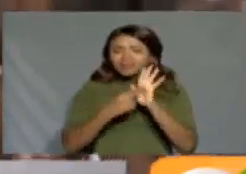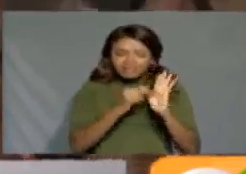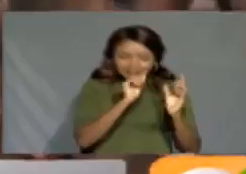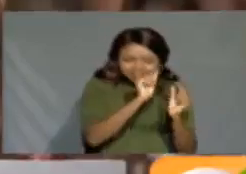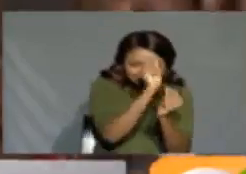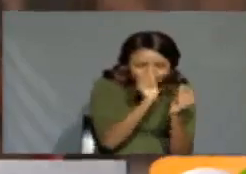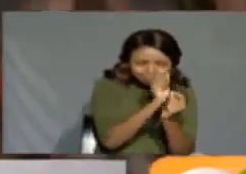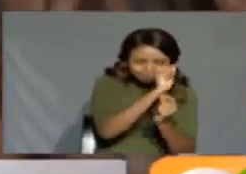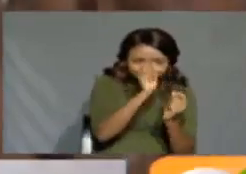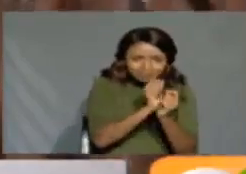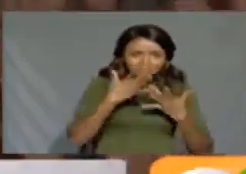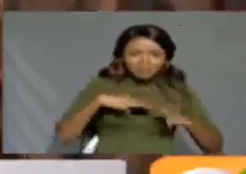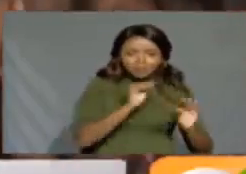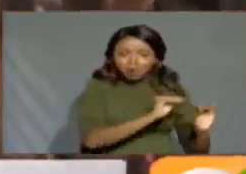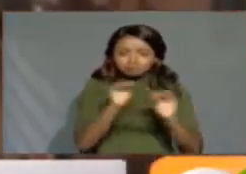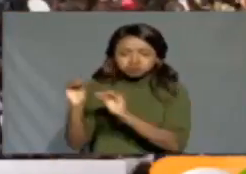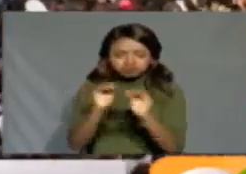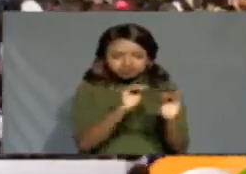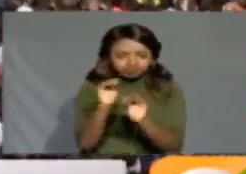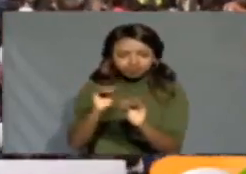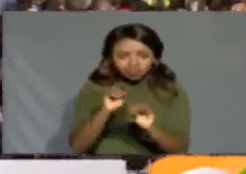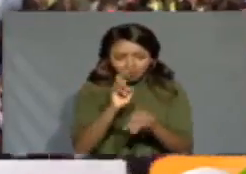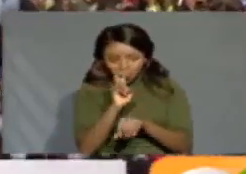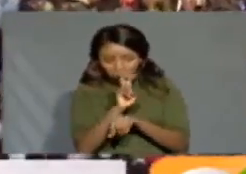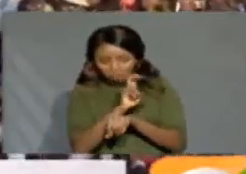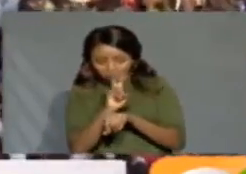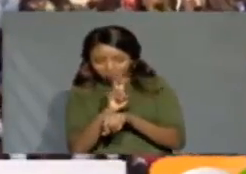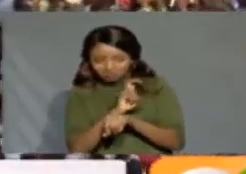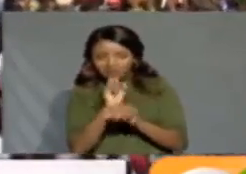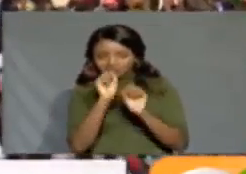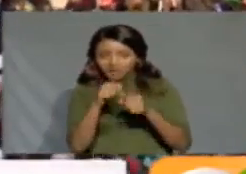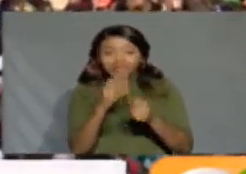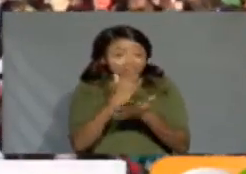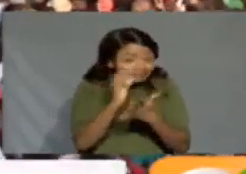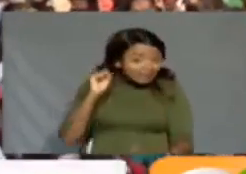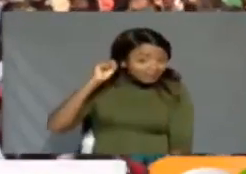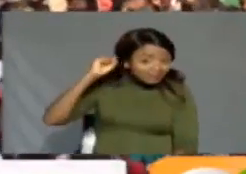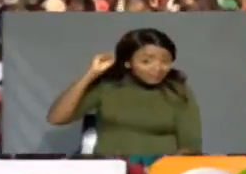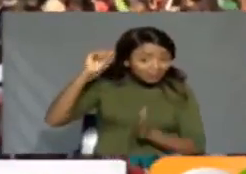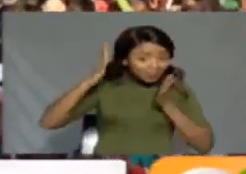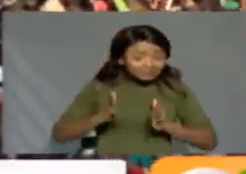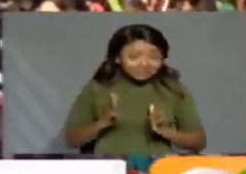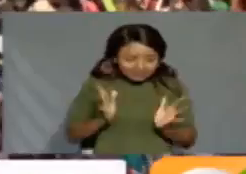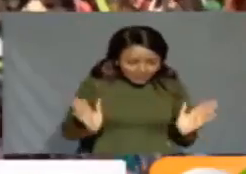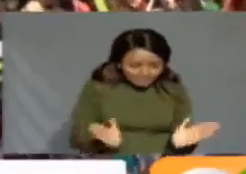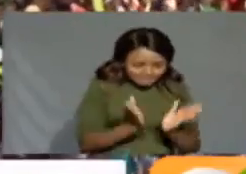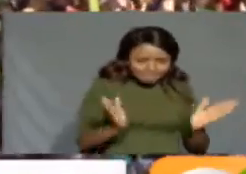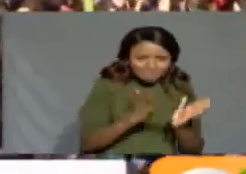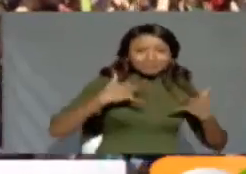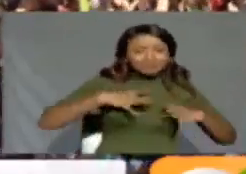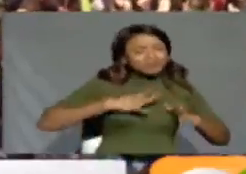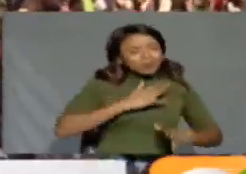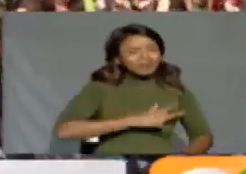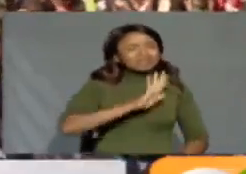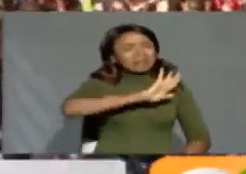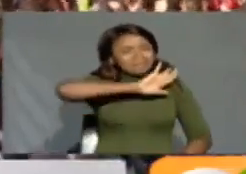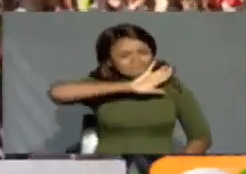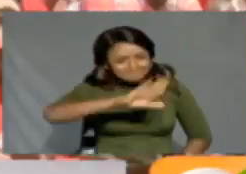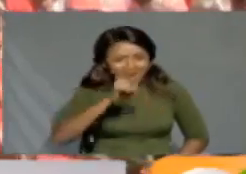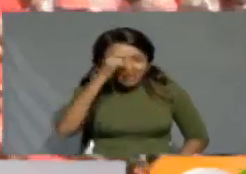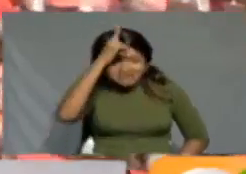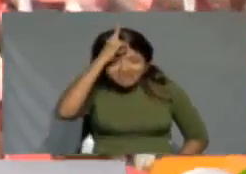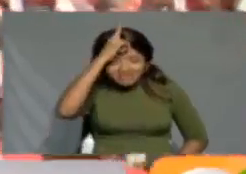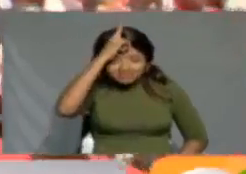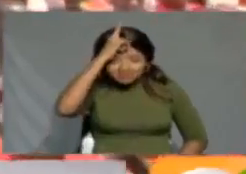of population movements will be a matter to observe. Some of the politicians have been rallying Kenyans to get enumerated at their home